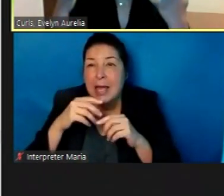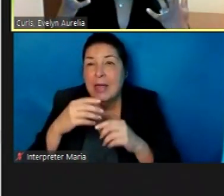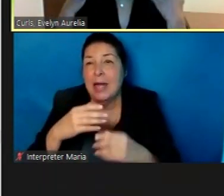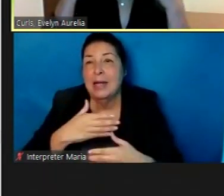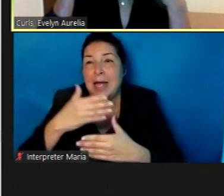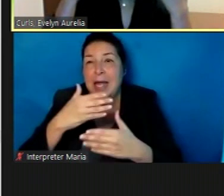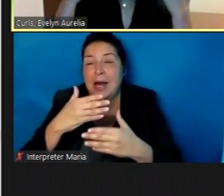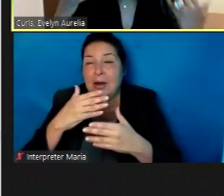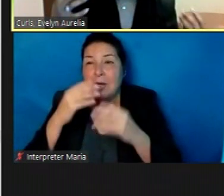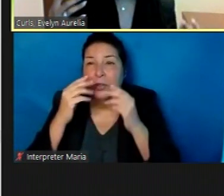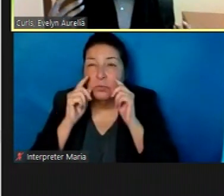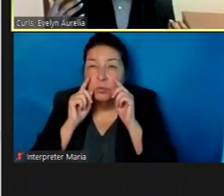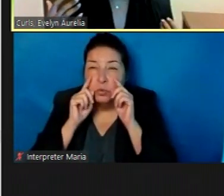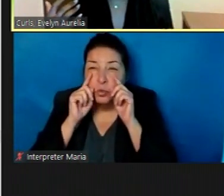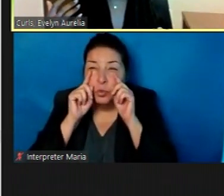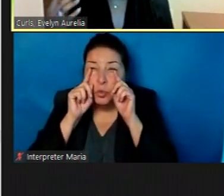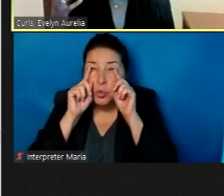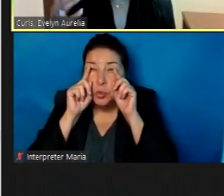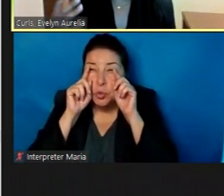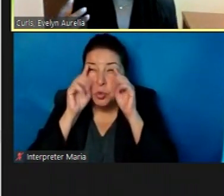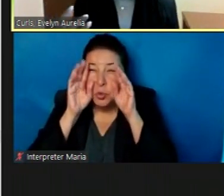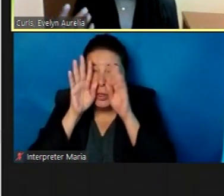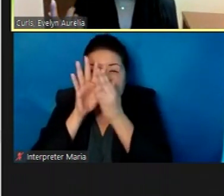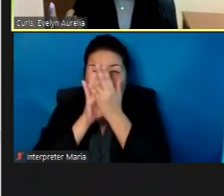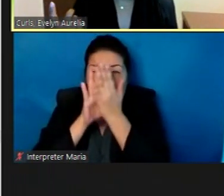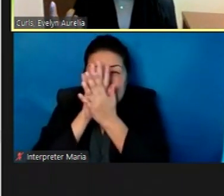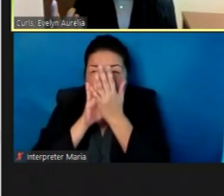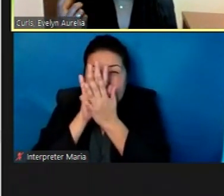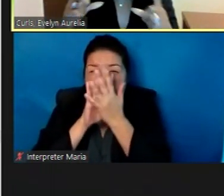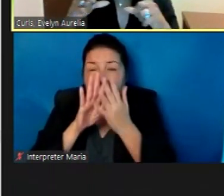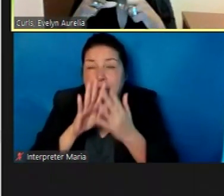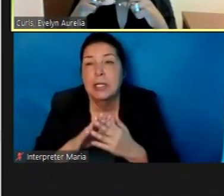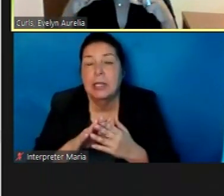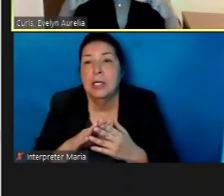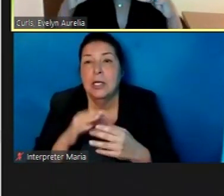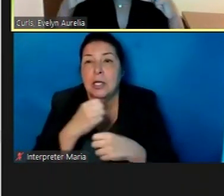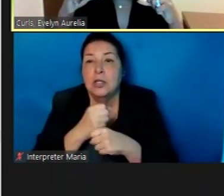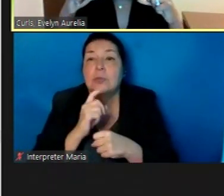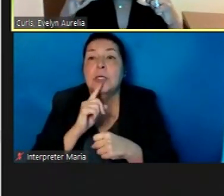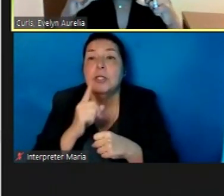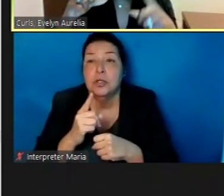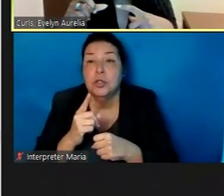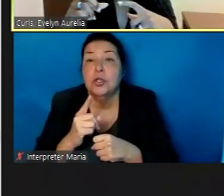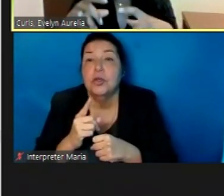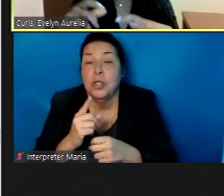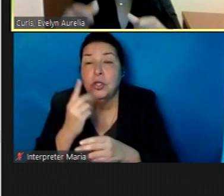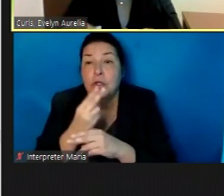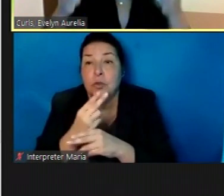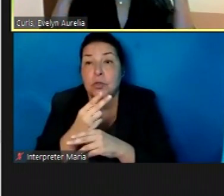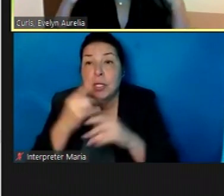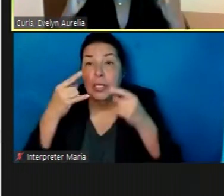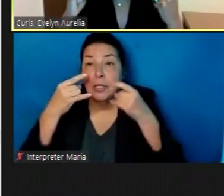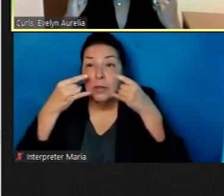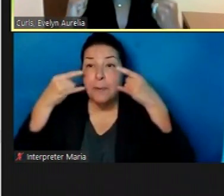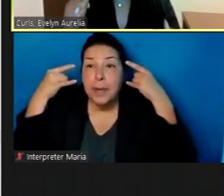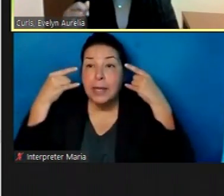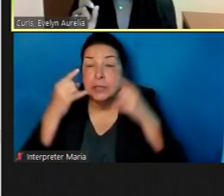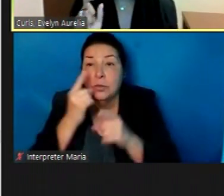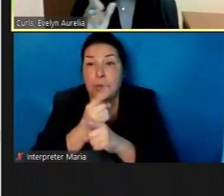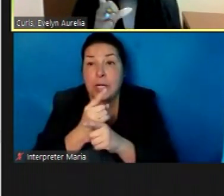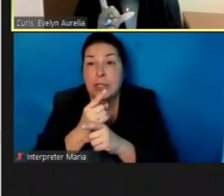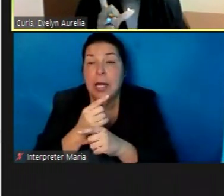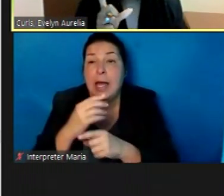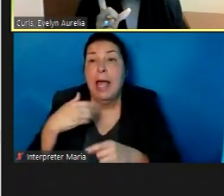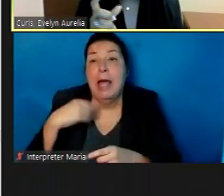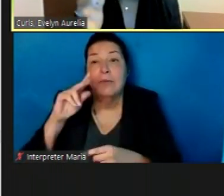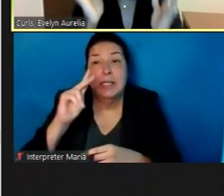that air vapor can come out and air vapor can come in. And in order to make sure that we wear our mask properly, having a second cloth mask over